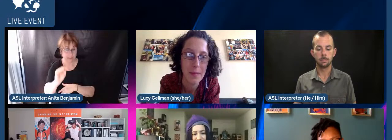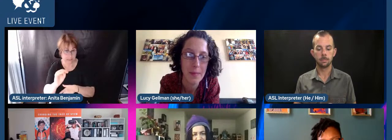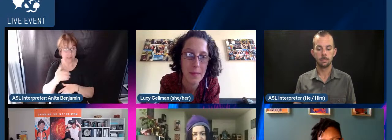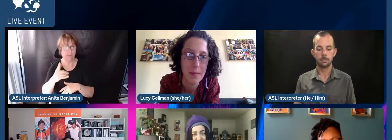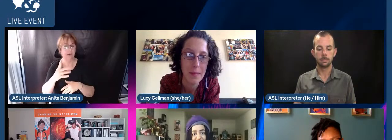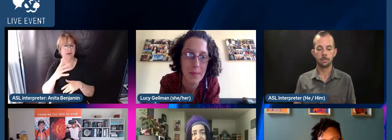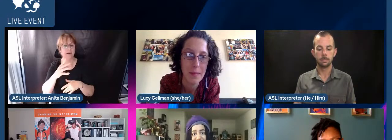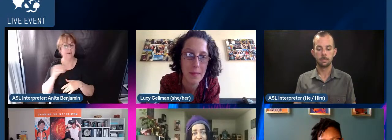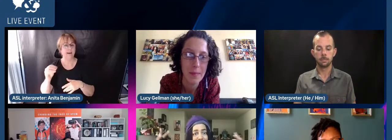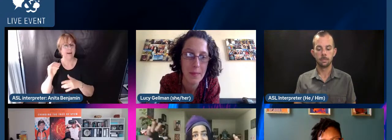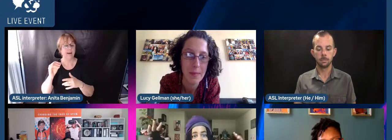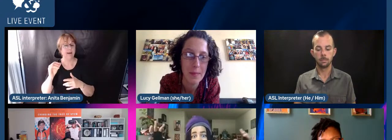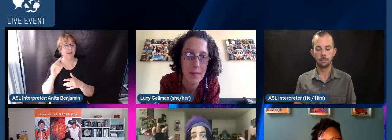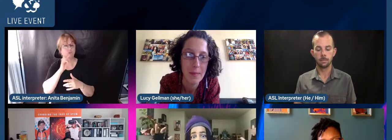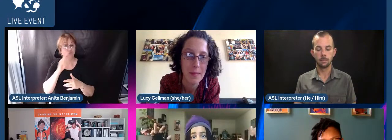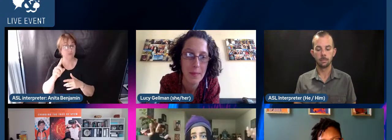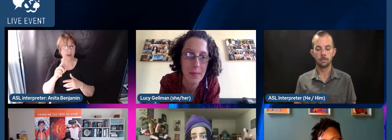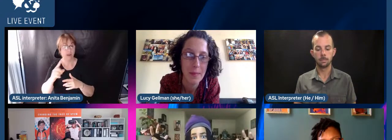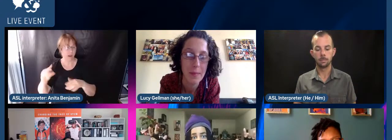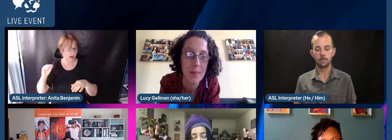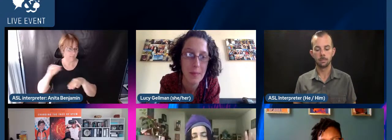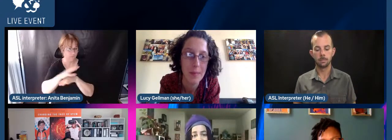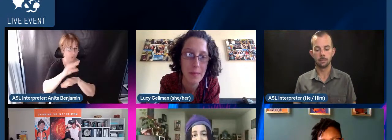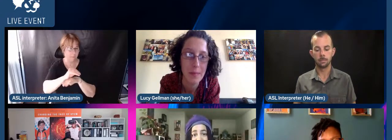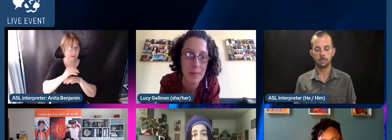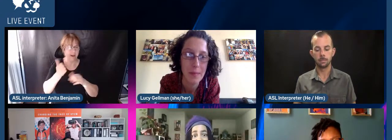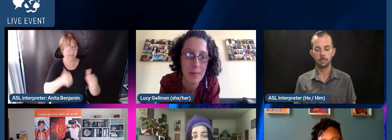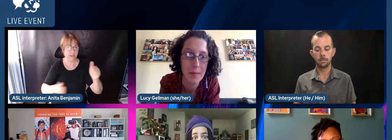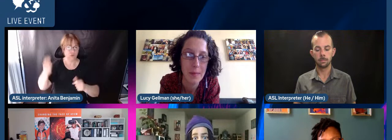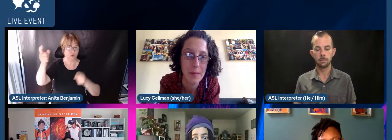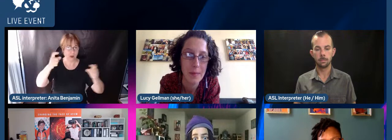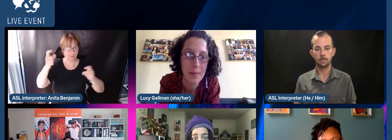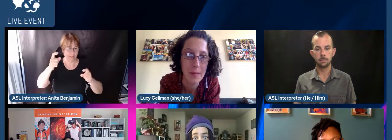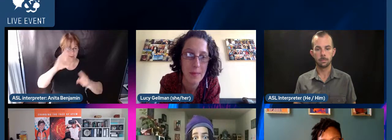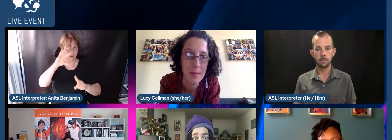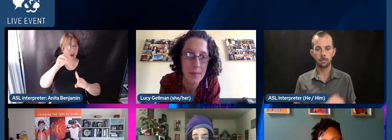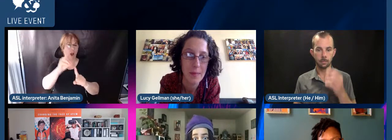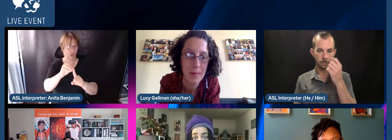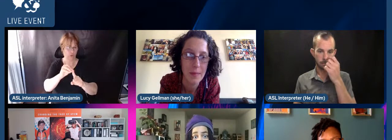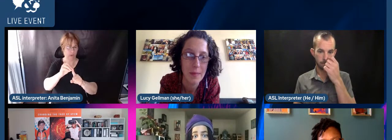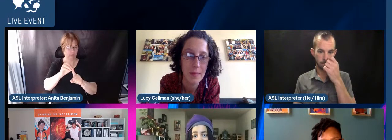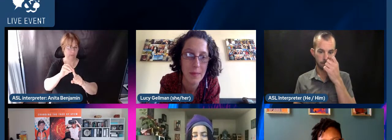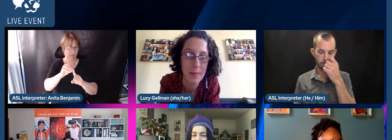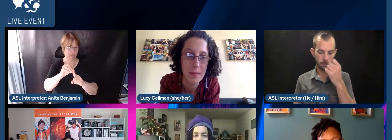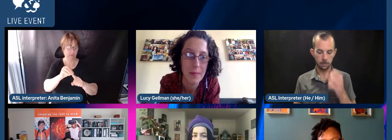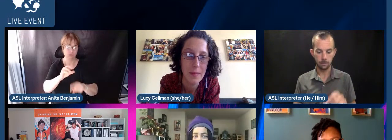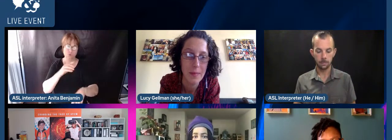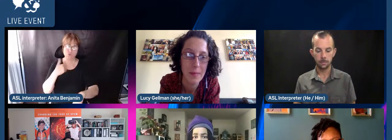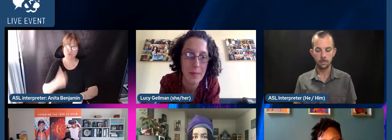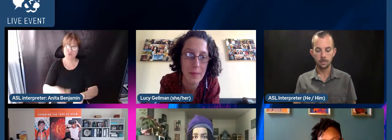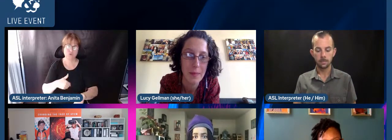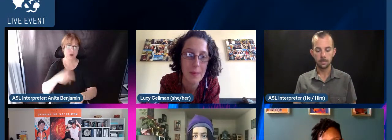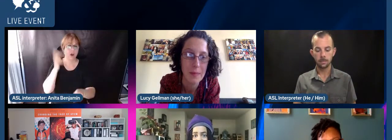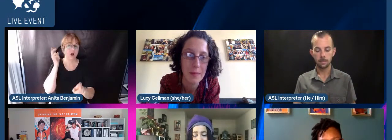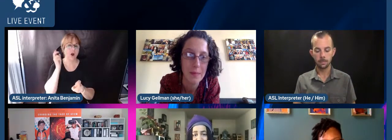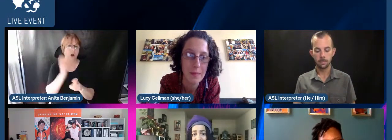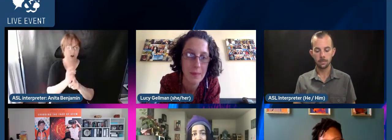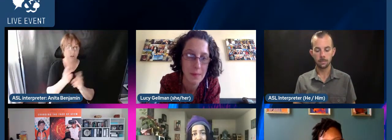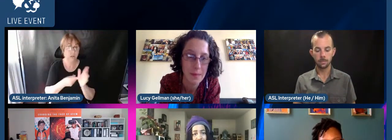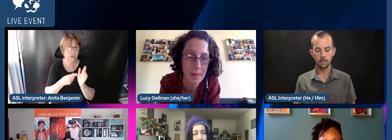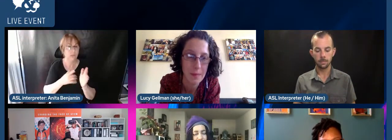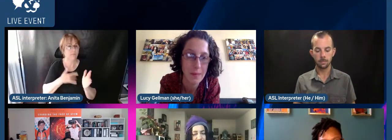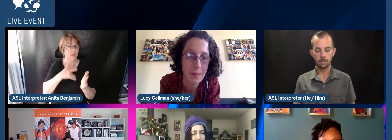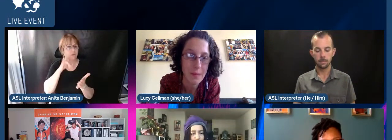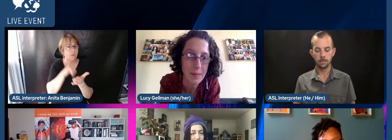aren't infected by the dominant culture paradigms. It's so hard. It feels impossible at times